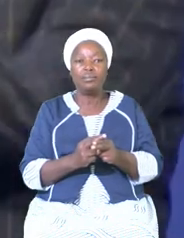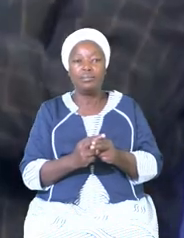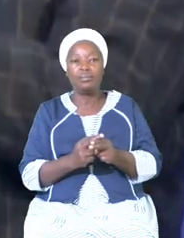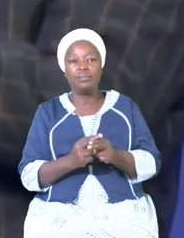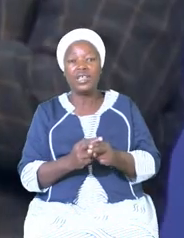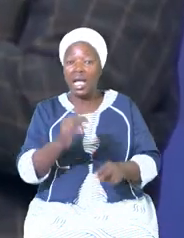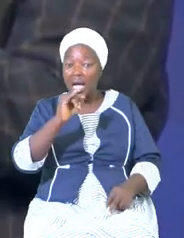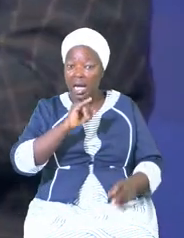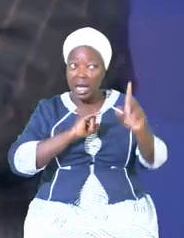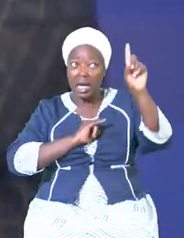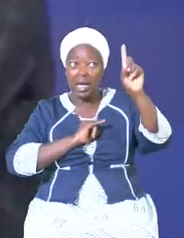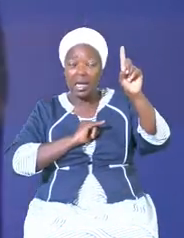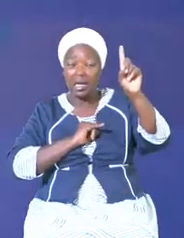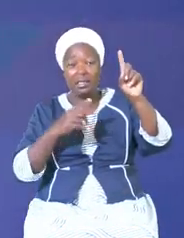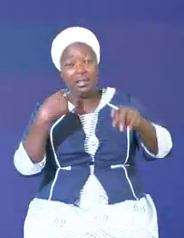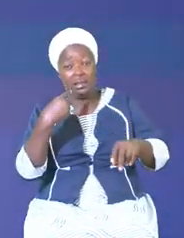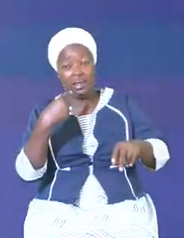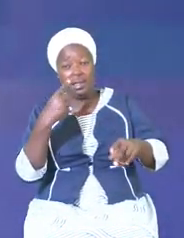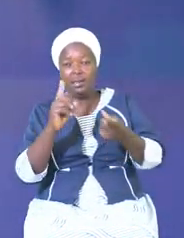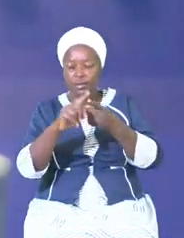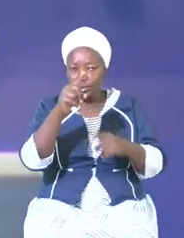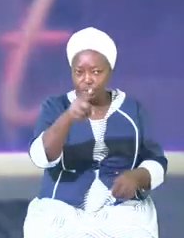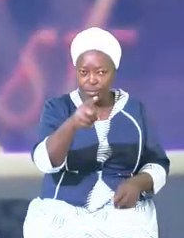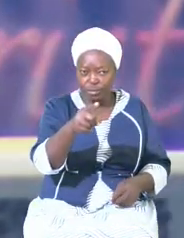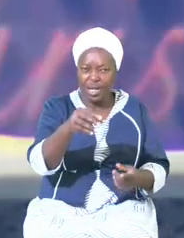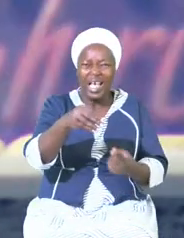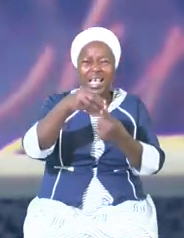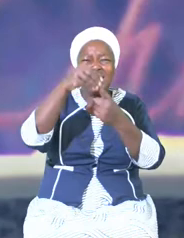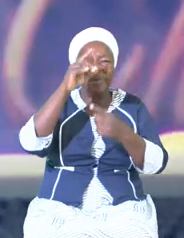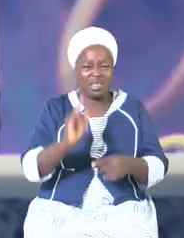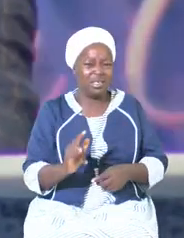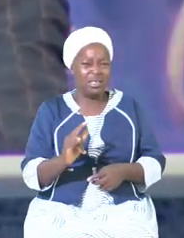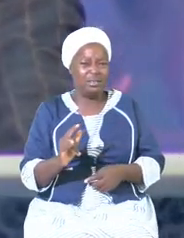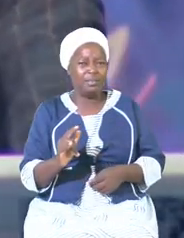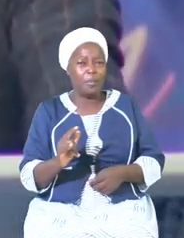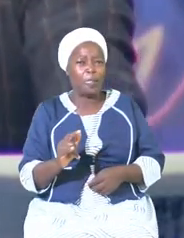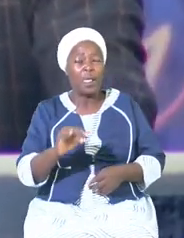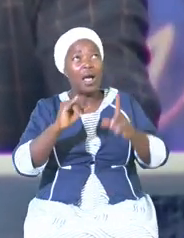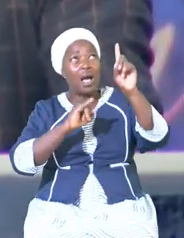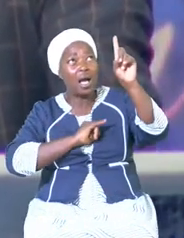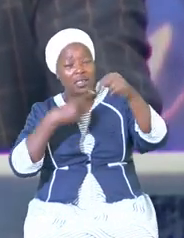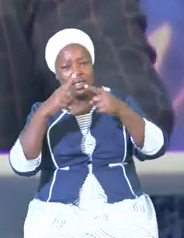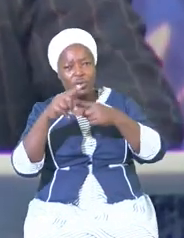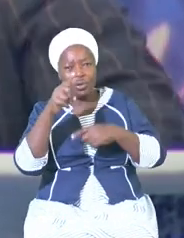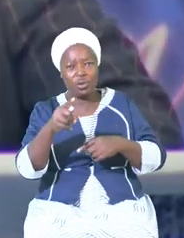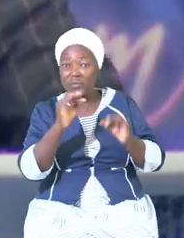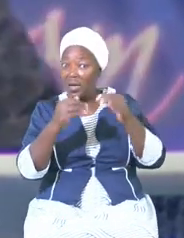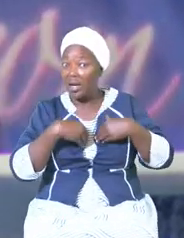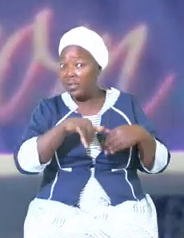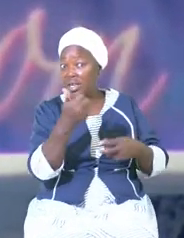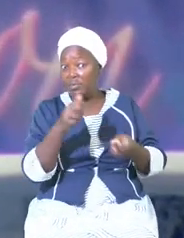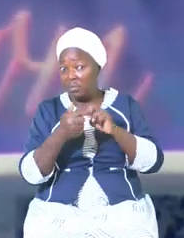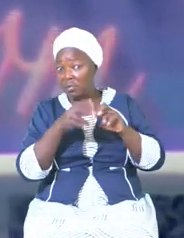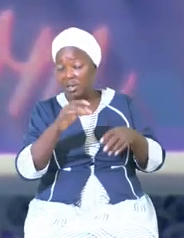thee, particular, I say unto thee, if you have any infirmity there, if you have any sickness